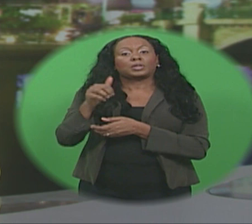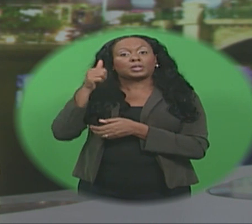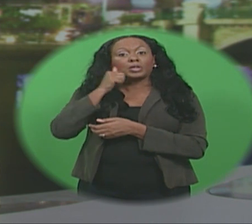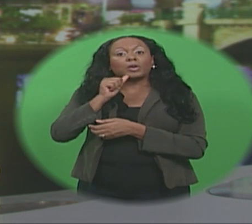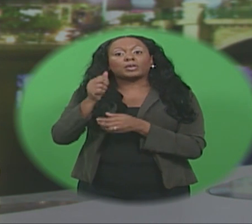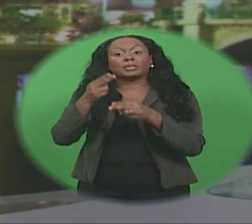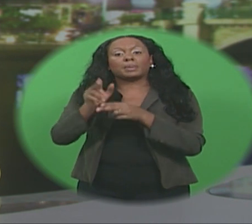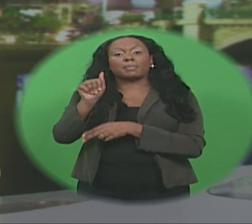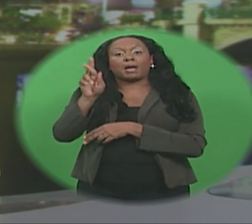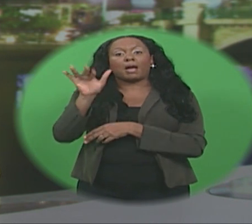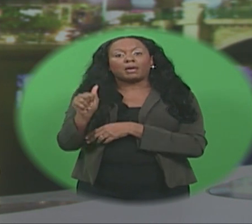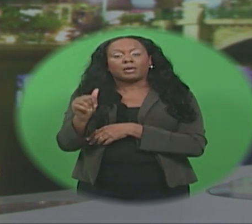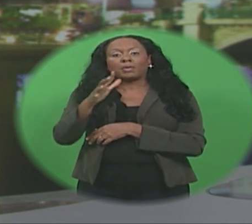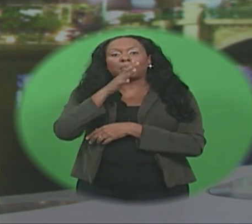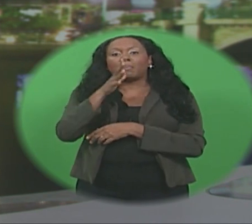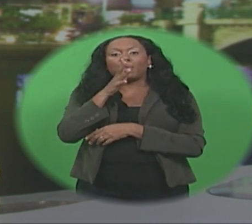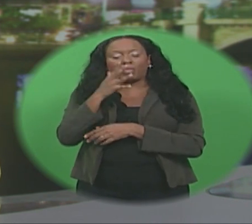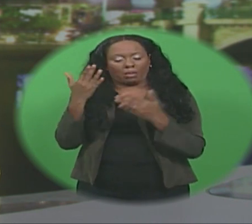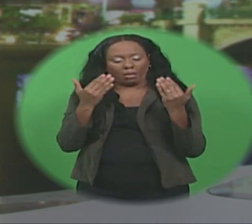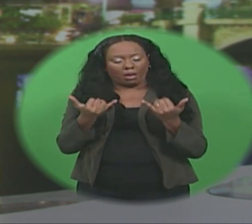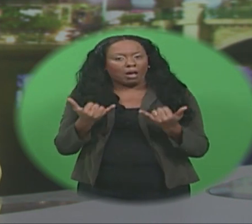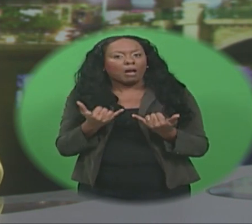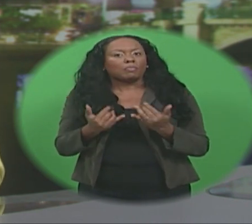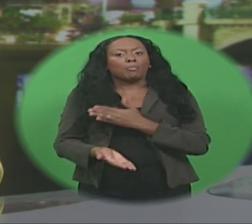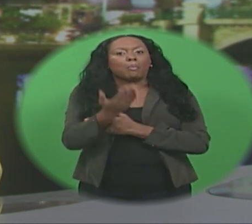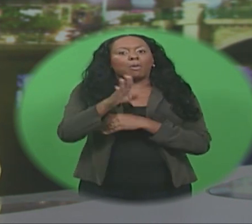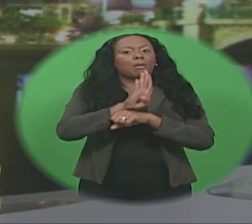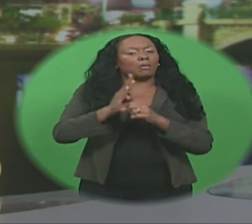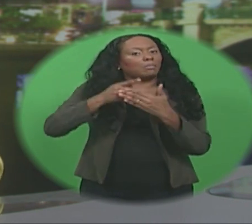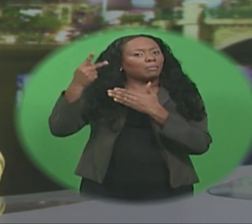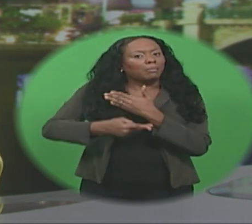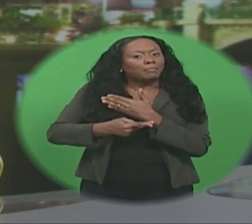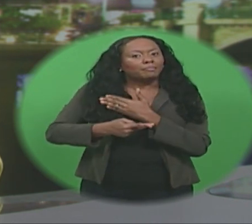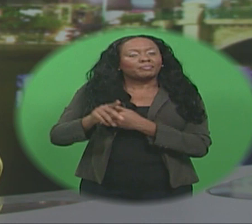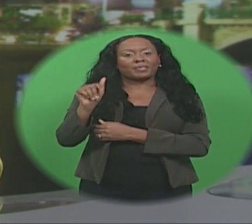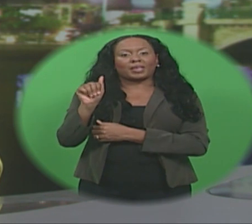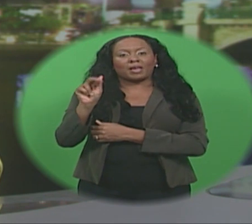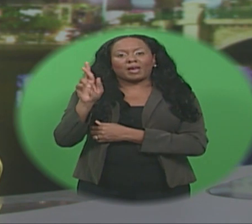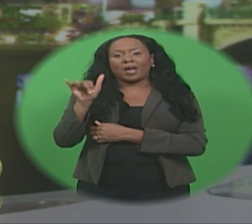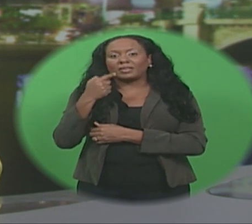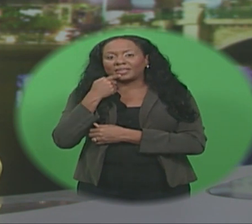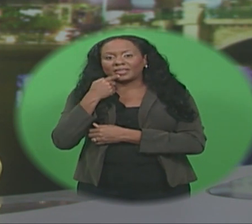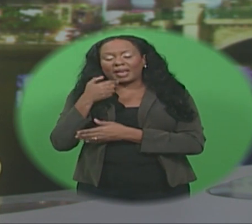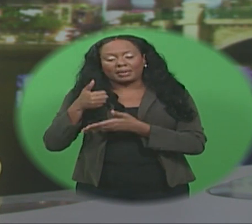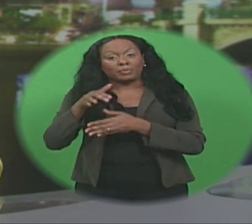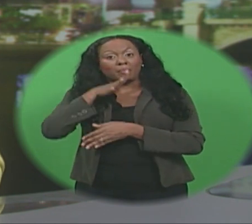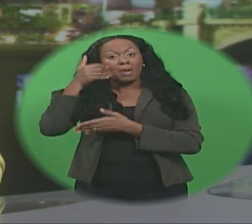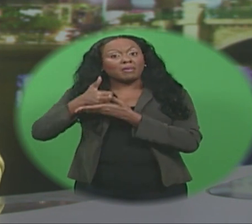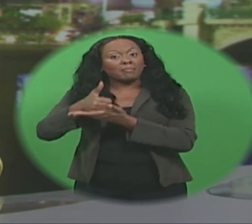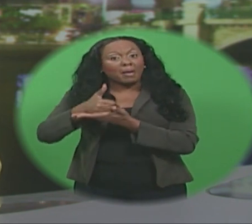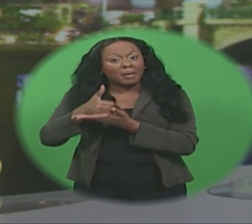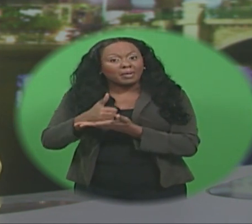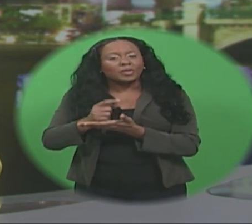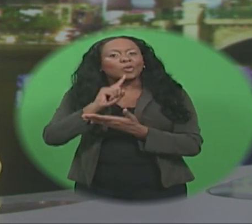were guests on CBC TV8's program Morning Barbados. Aria says interventions from her parents have made a difference,